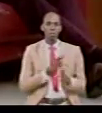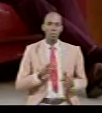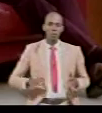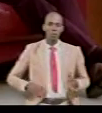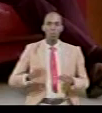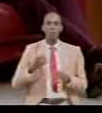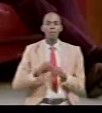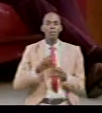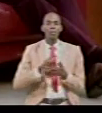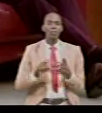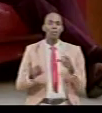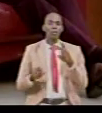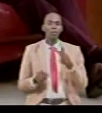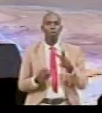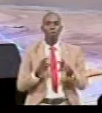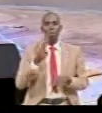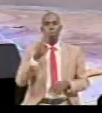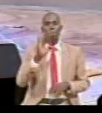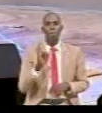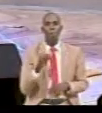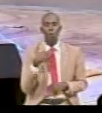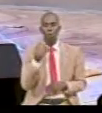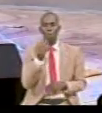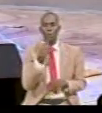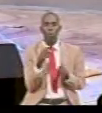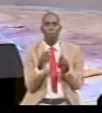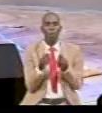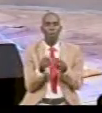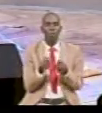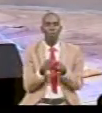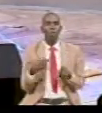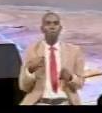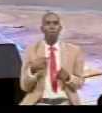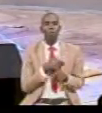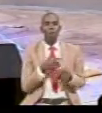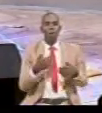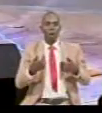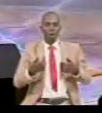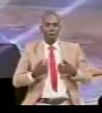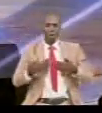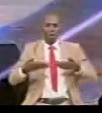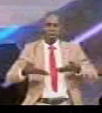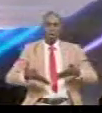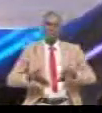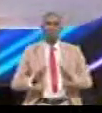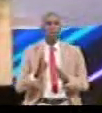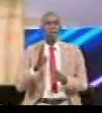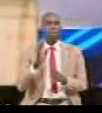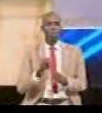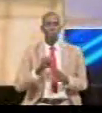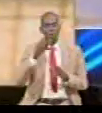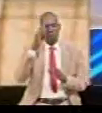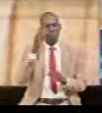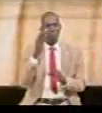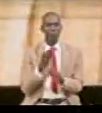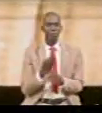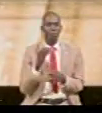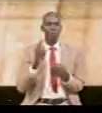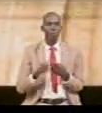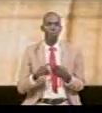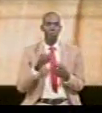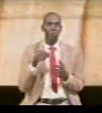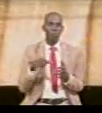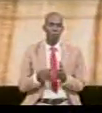it says, by whom also we have access by faith into